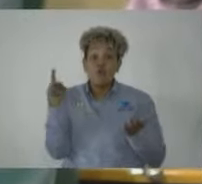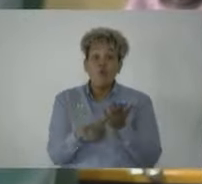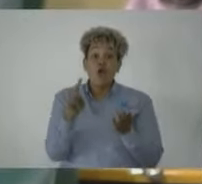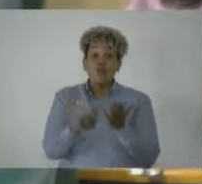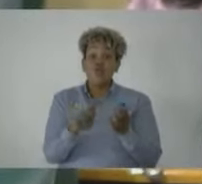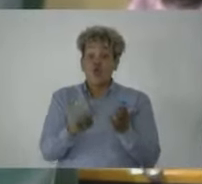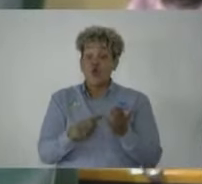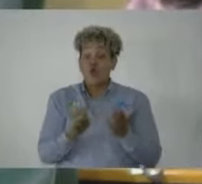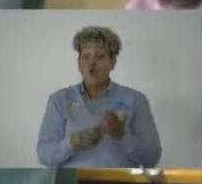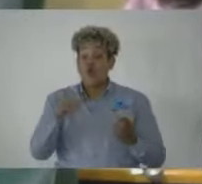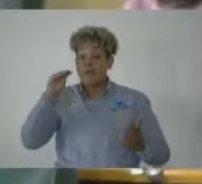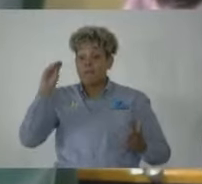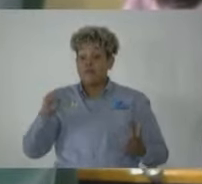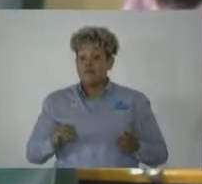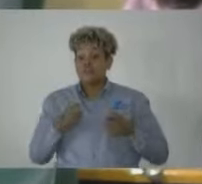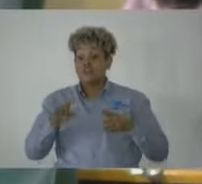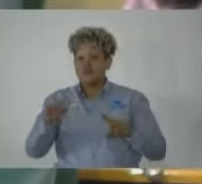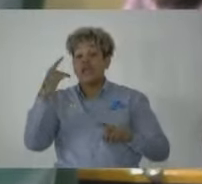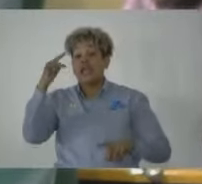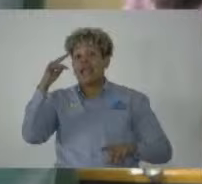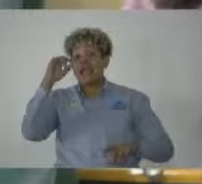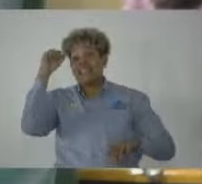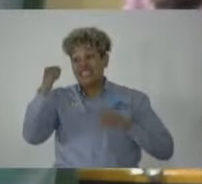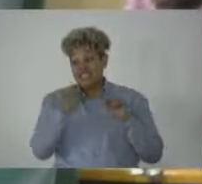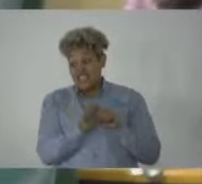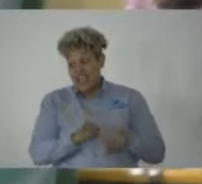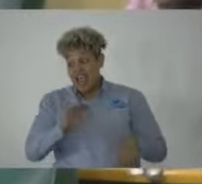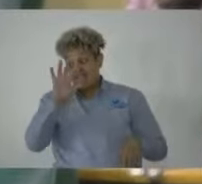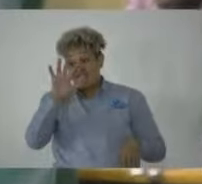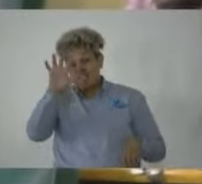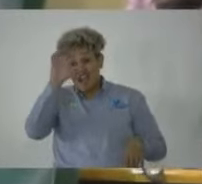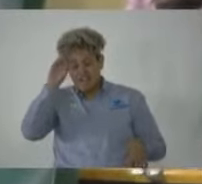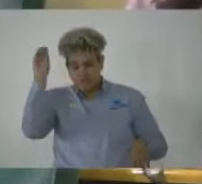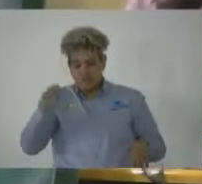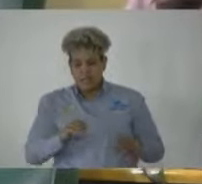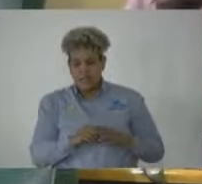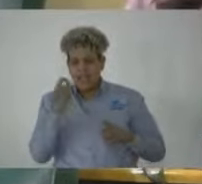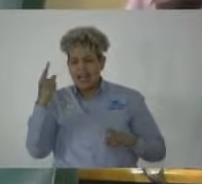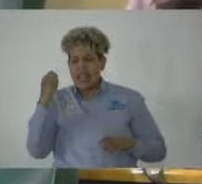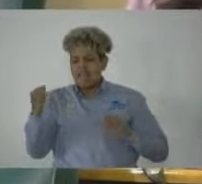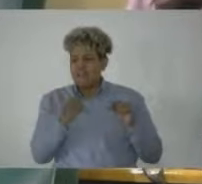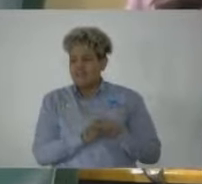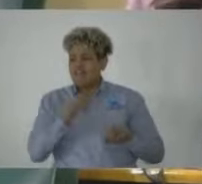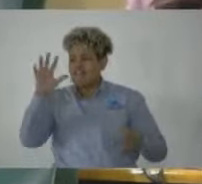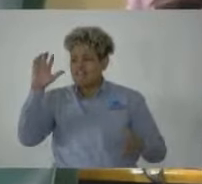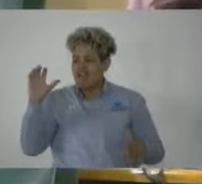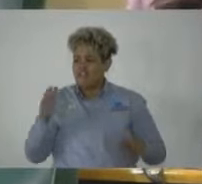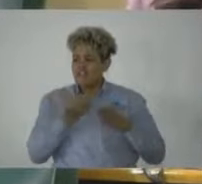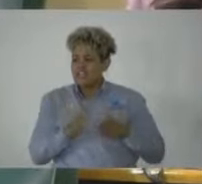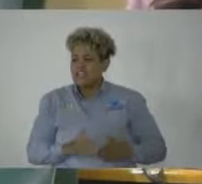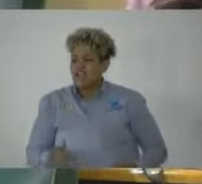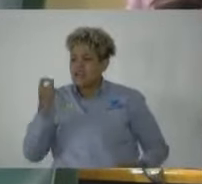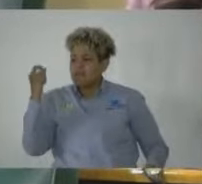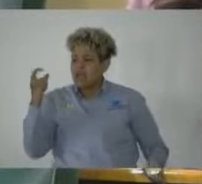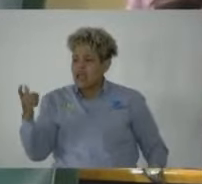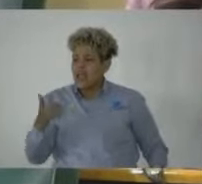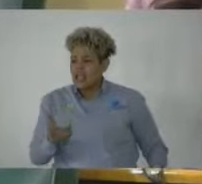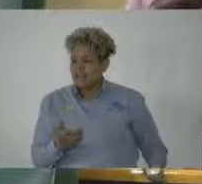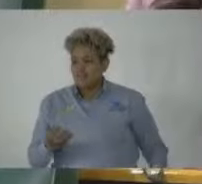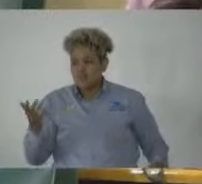over 18 years and 500% over 11 years. You can do the math. 500 divided by 11,